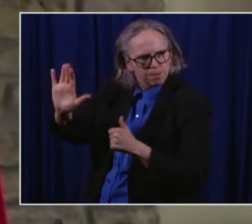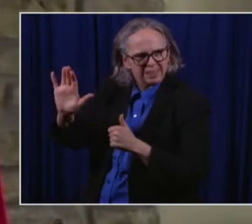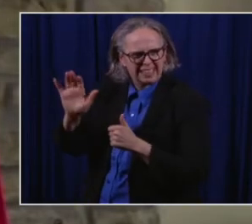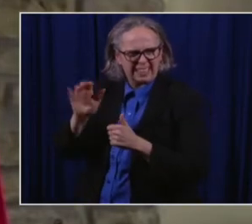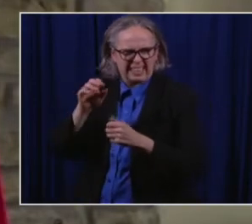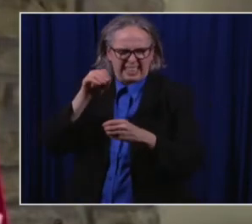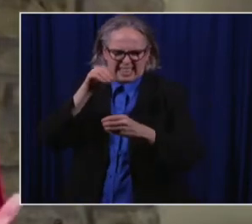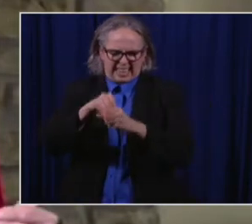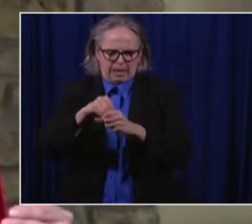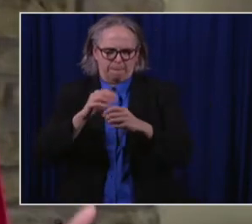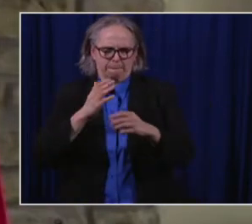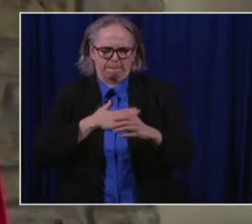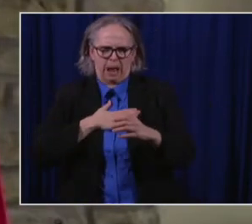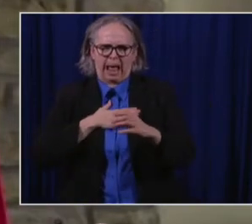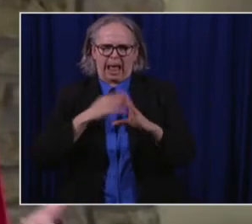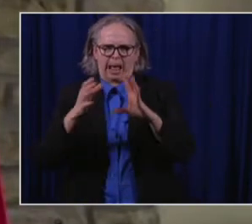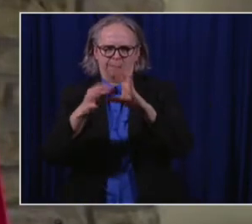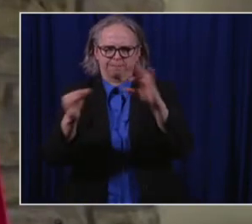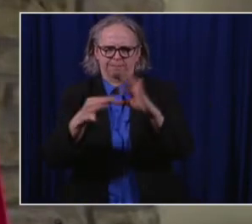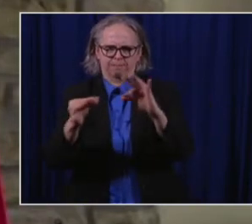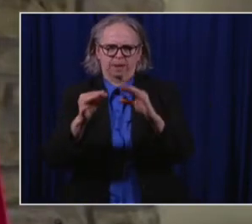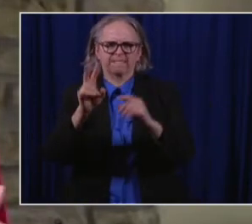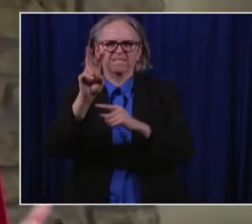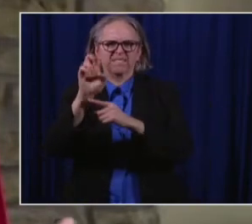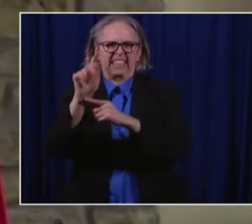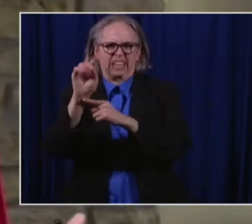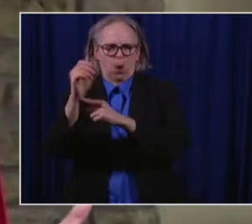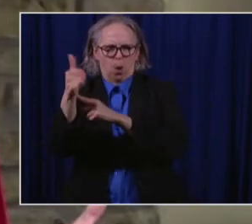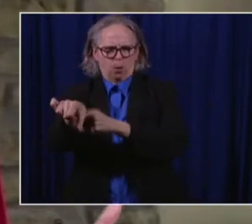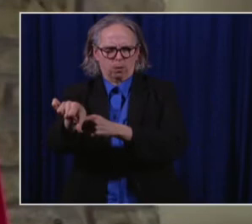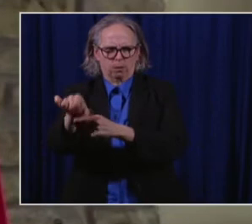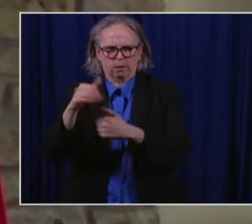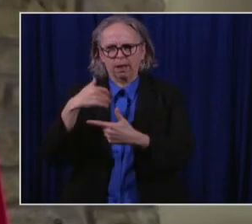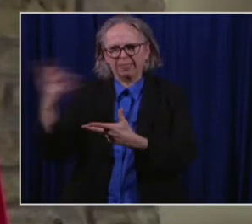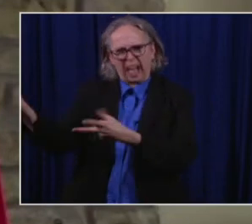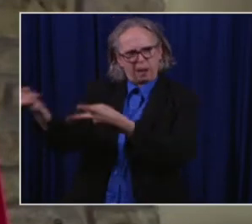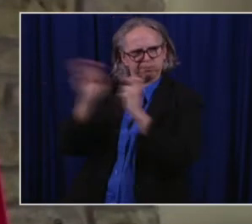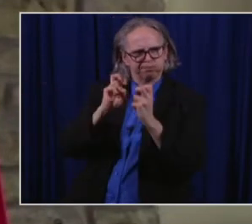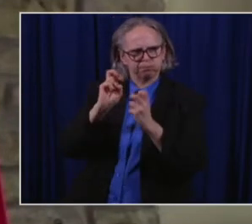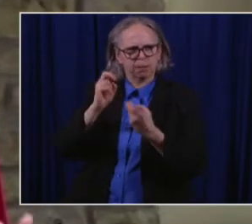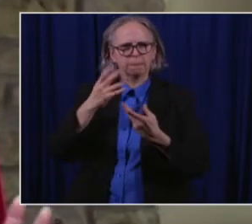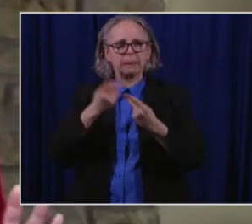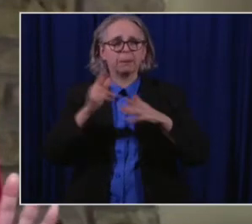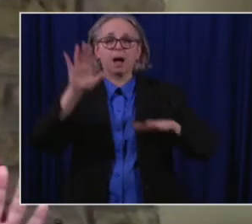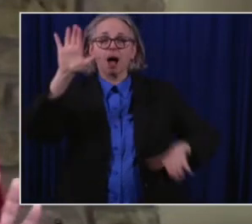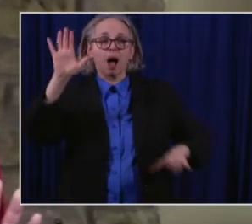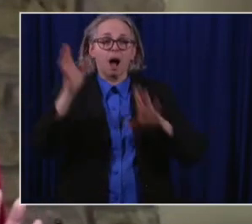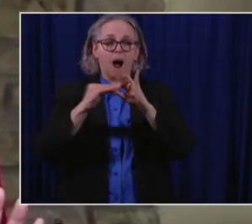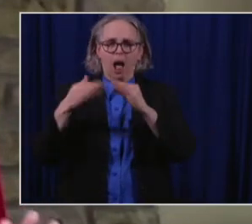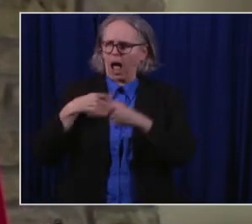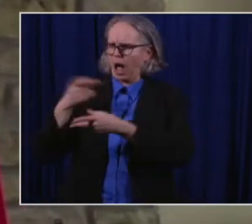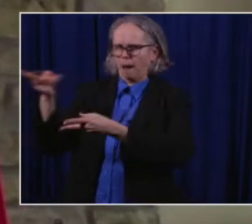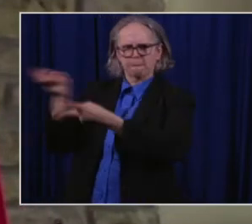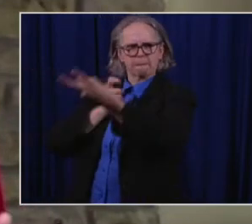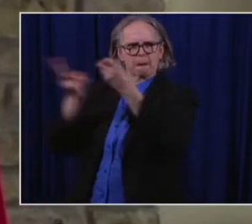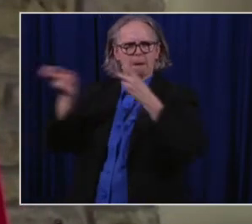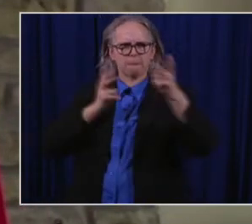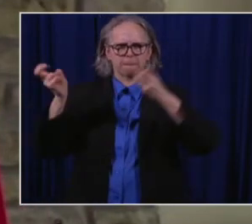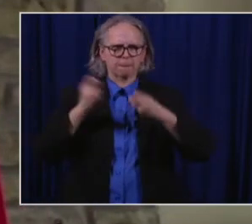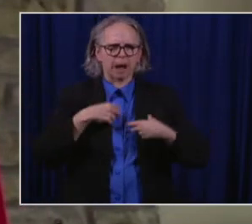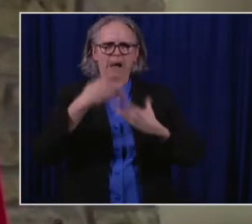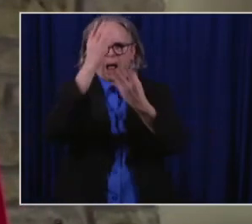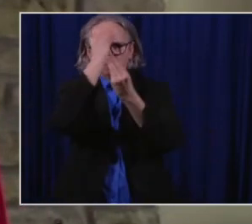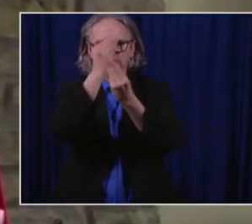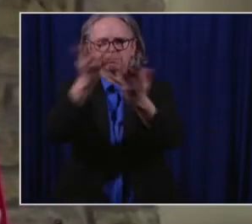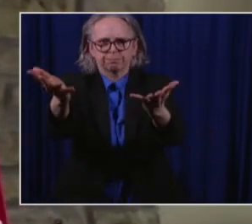we quote some of the people that testified and some of the people who have talked about this. Again, we're trying to rely on the facts. We're trying to